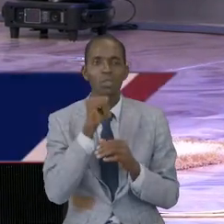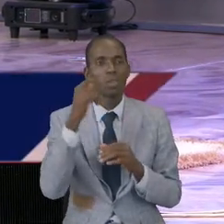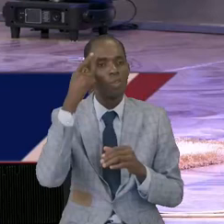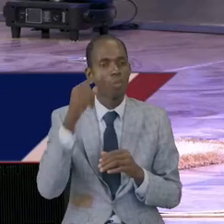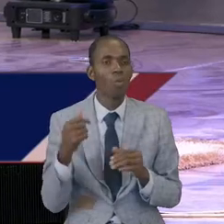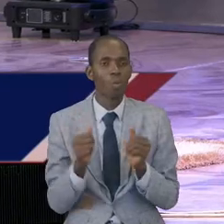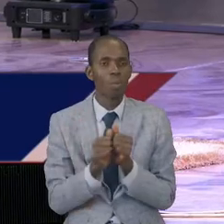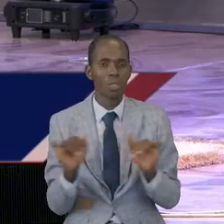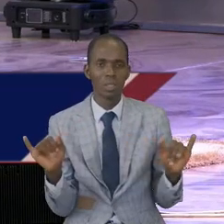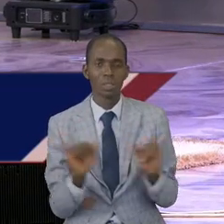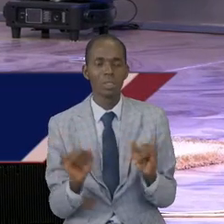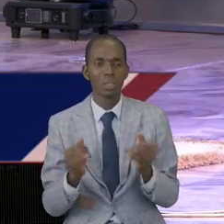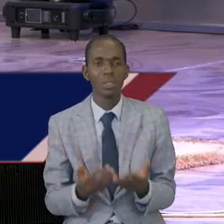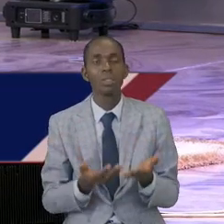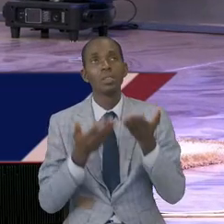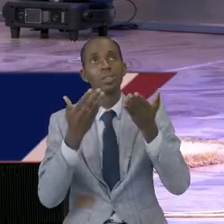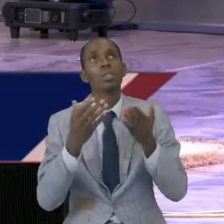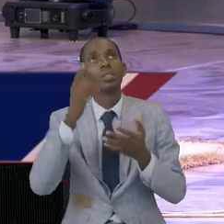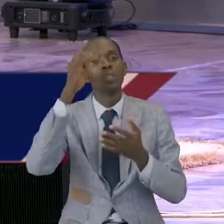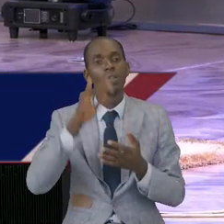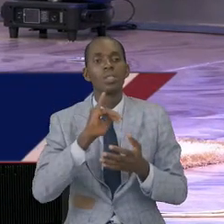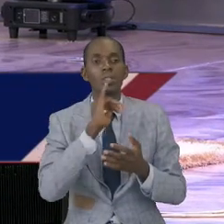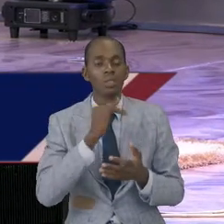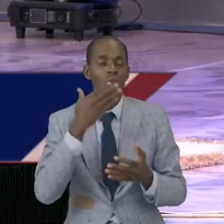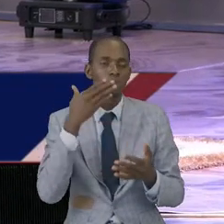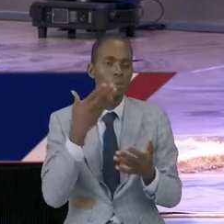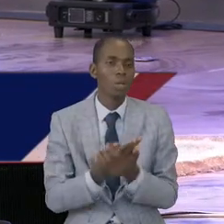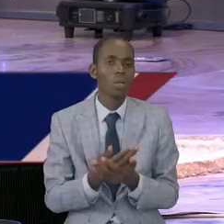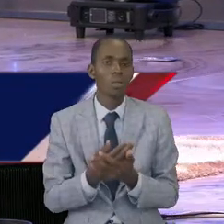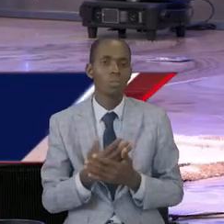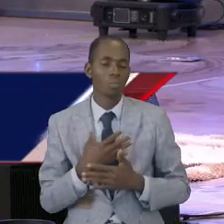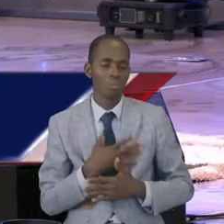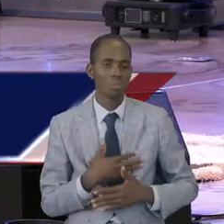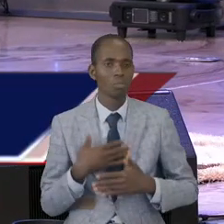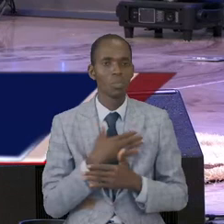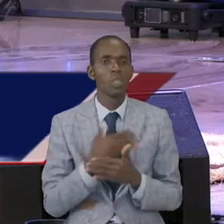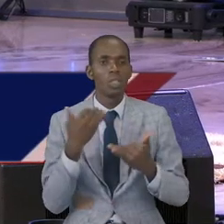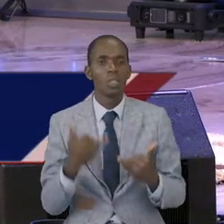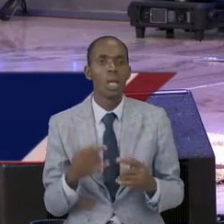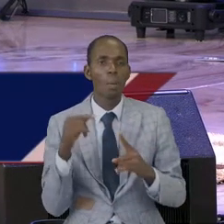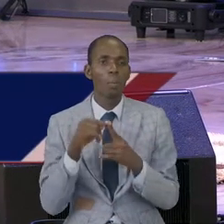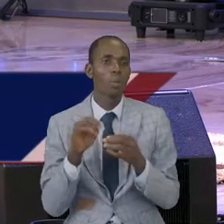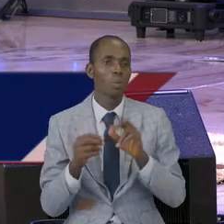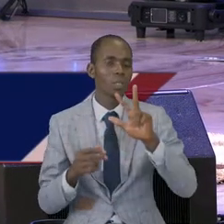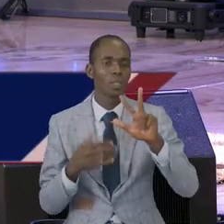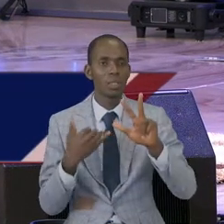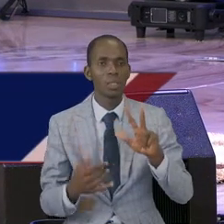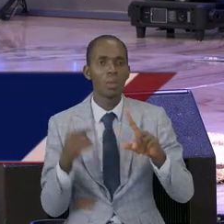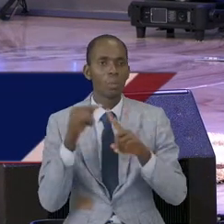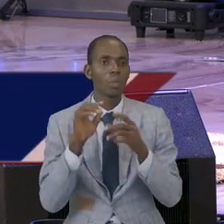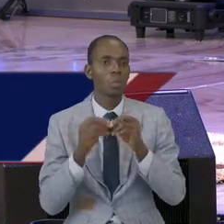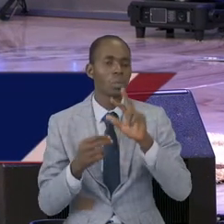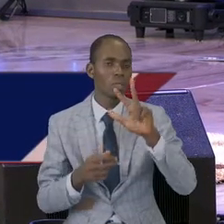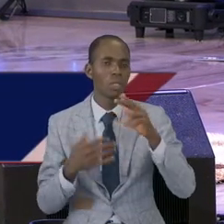with such sacrifices God is well pleased. We'll come to point number three now. Point